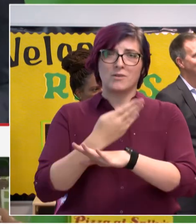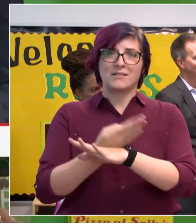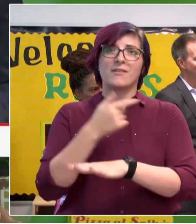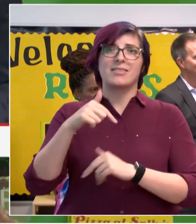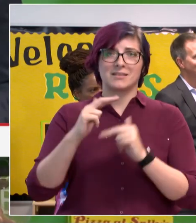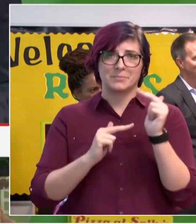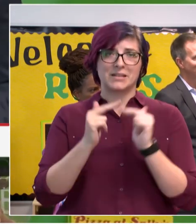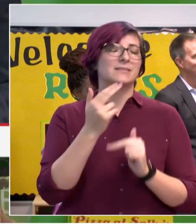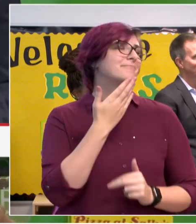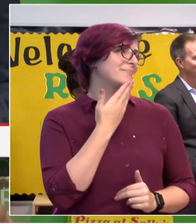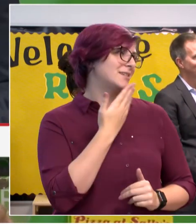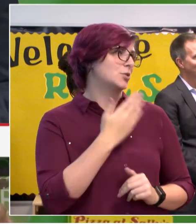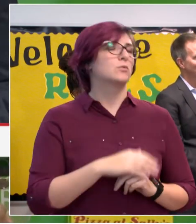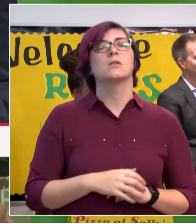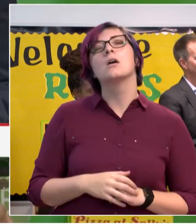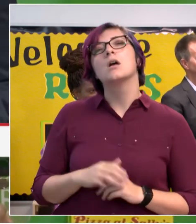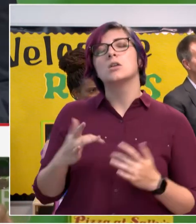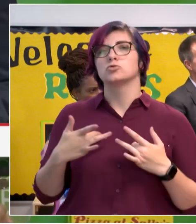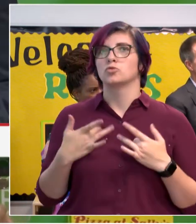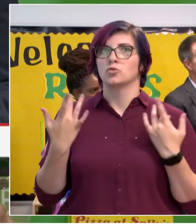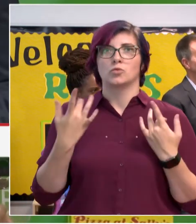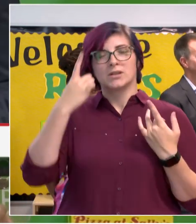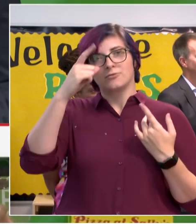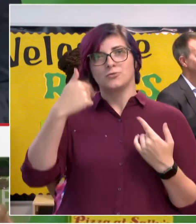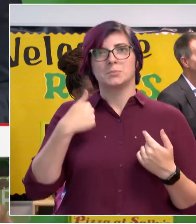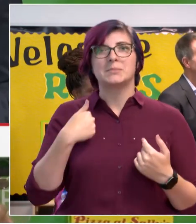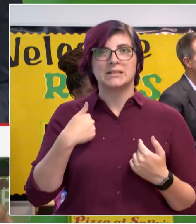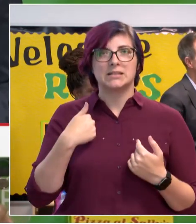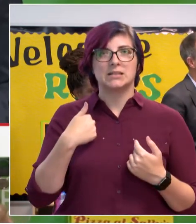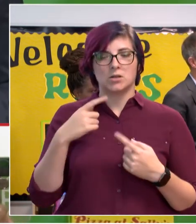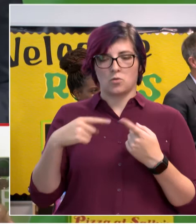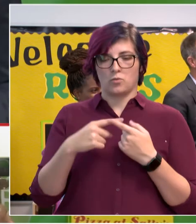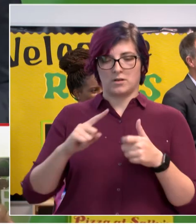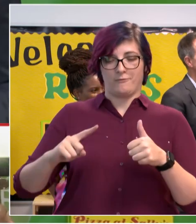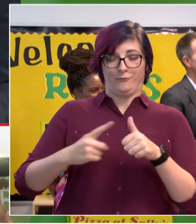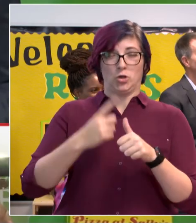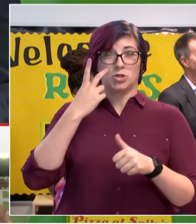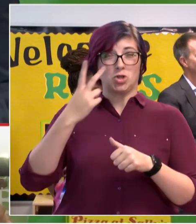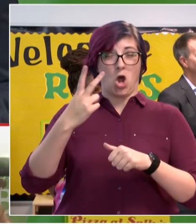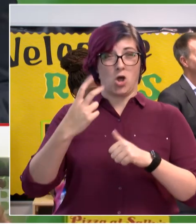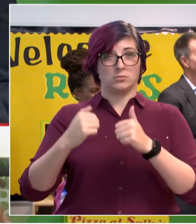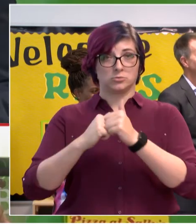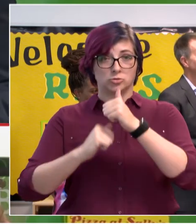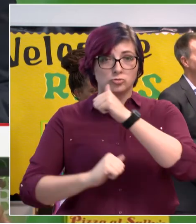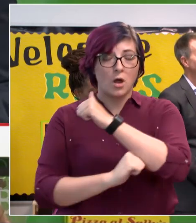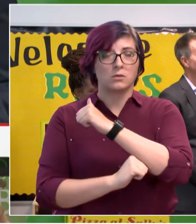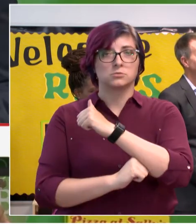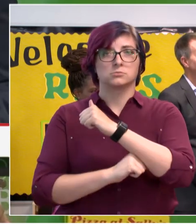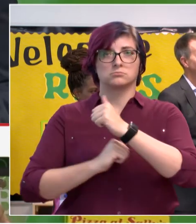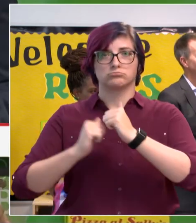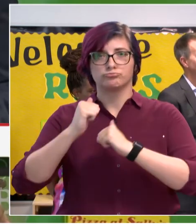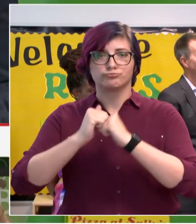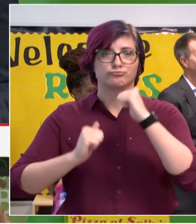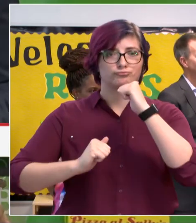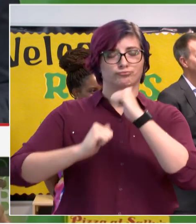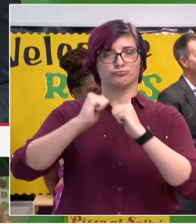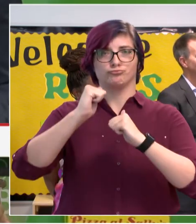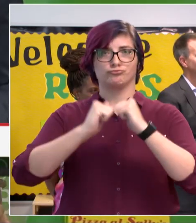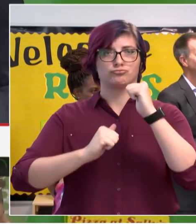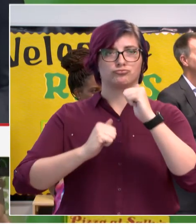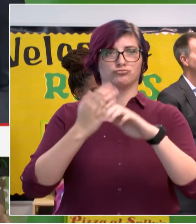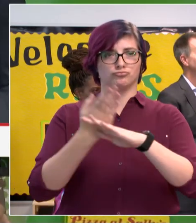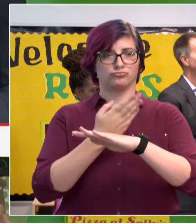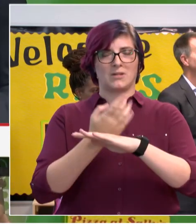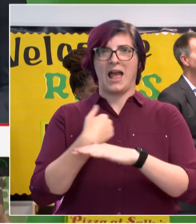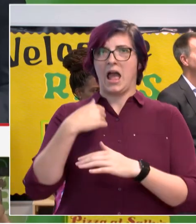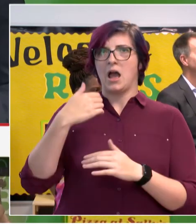you. I mean, it's such a thrill to me. I mean, when I first saw the construction started, I knew something was changing. Mm-hmm. Now, this is a